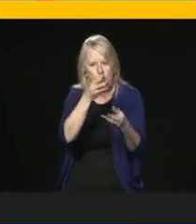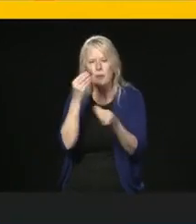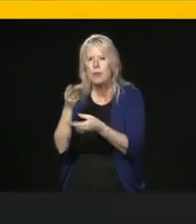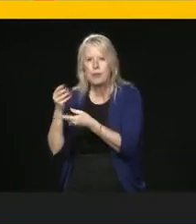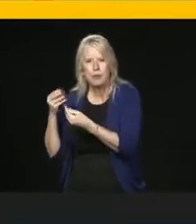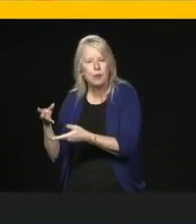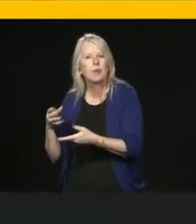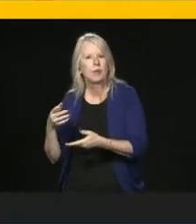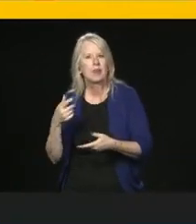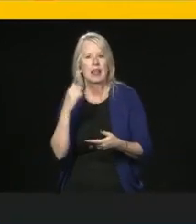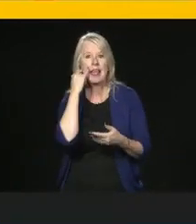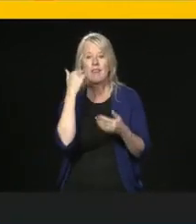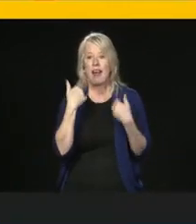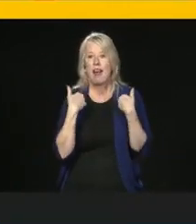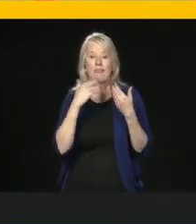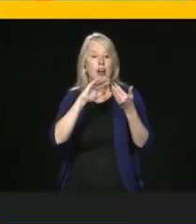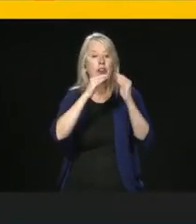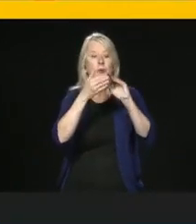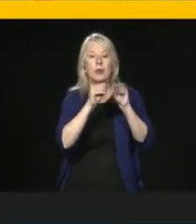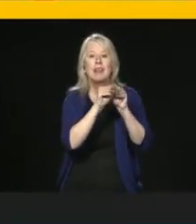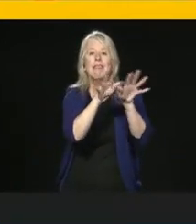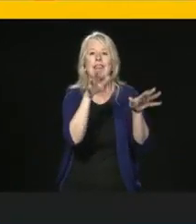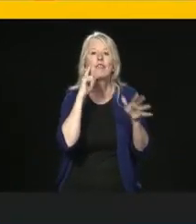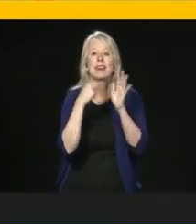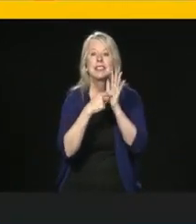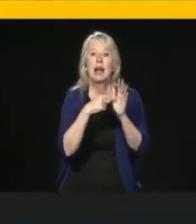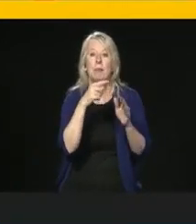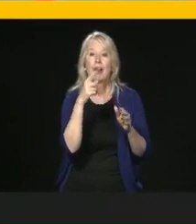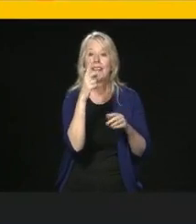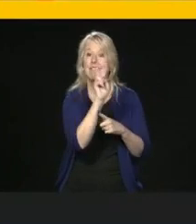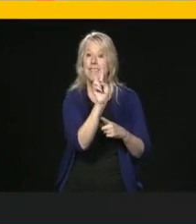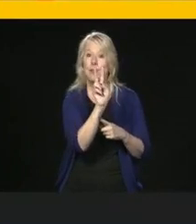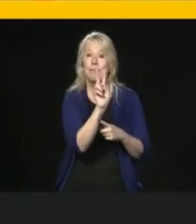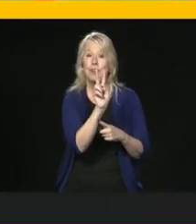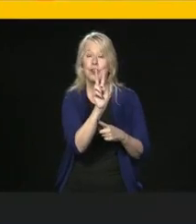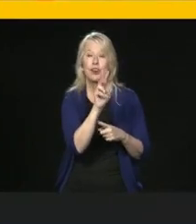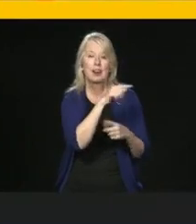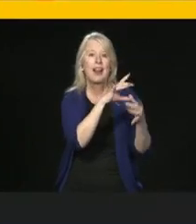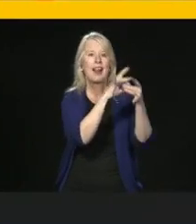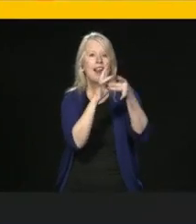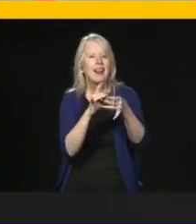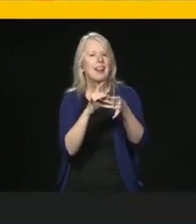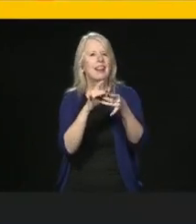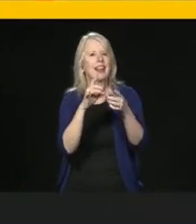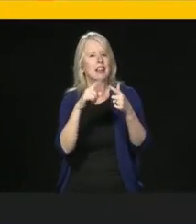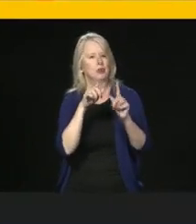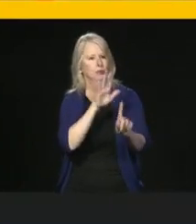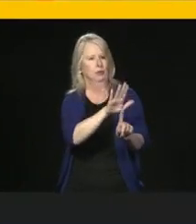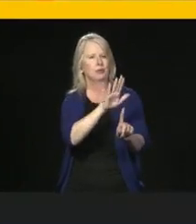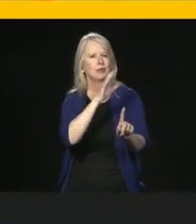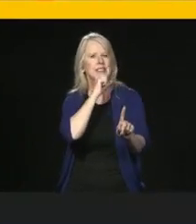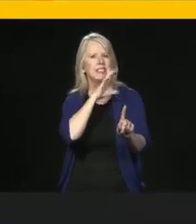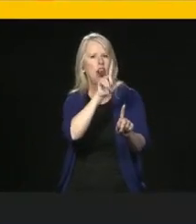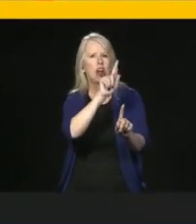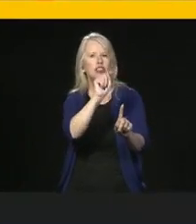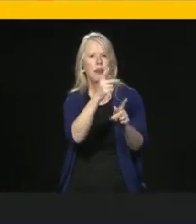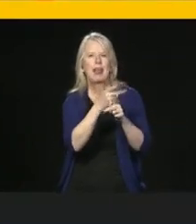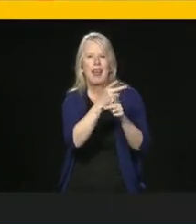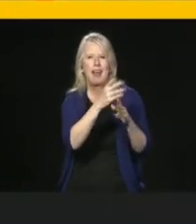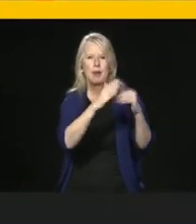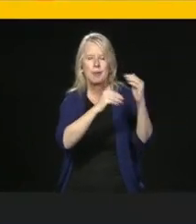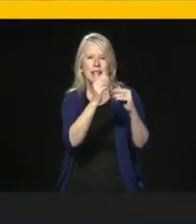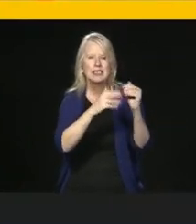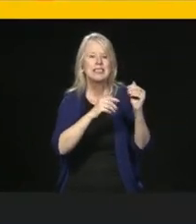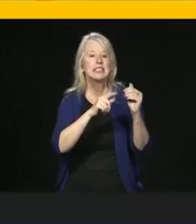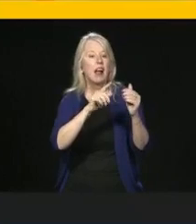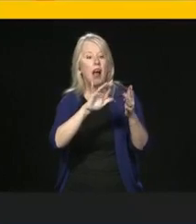one in Vancouver, for example, that is linked to a long-term care facility, all of those contacts are